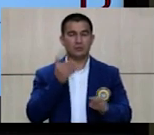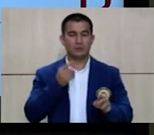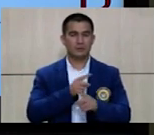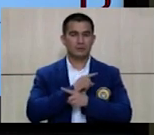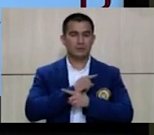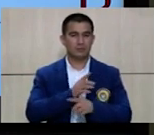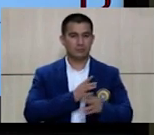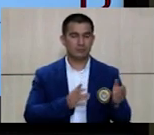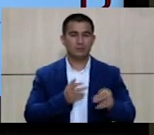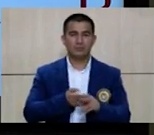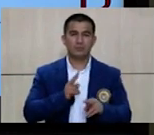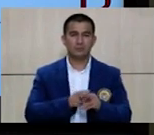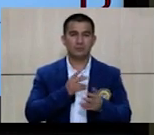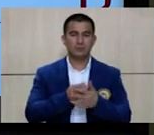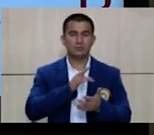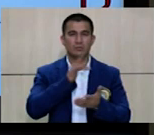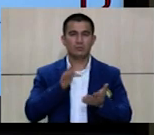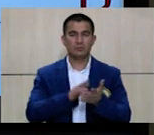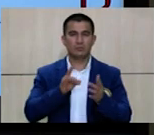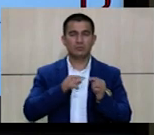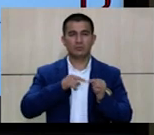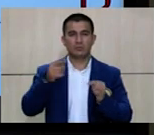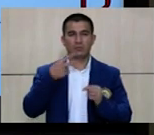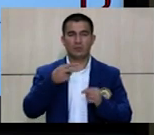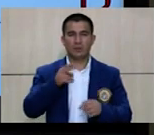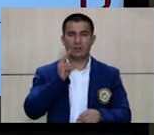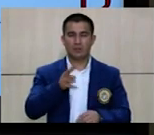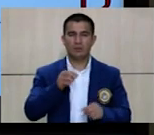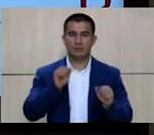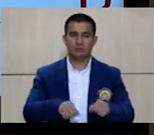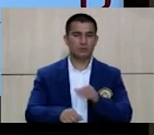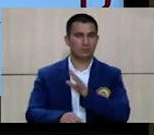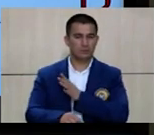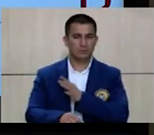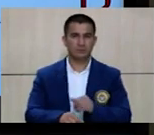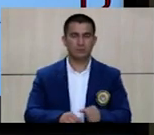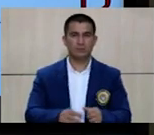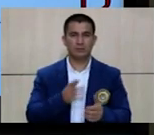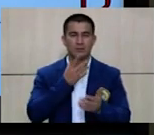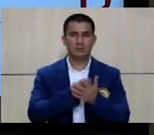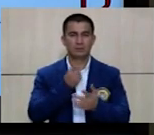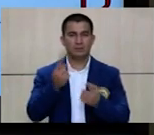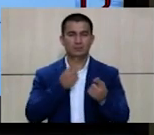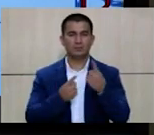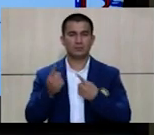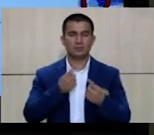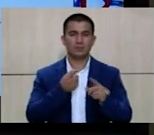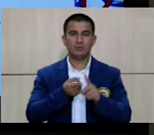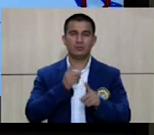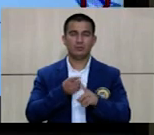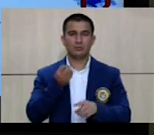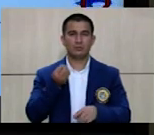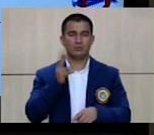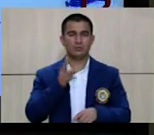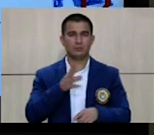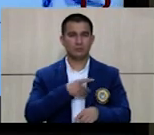keldi. Shaharlar orasidagi masofa 20 km bo'lsa, har bir piyodaning tezligini toping.